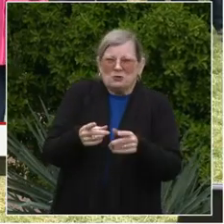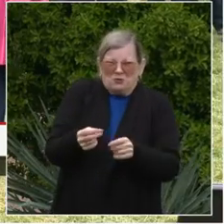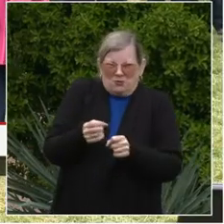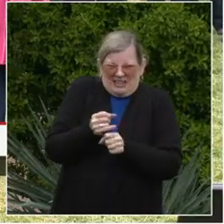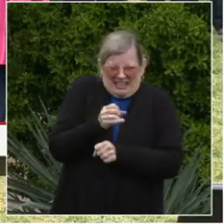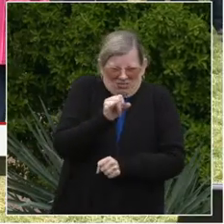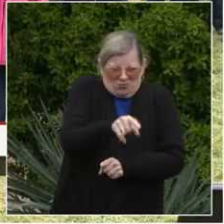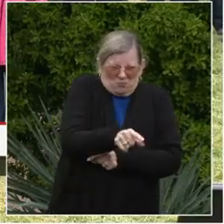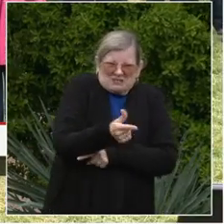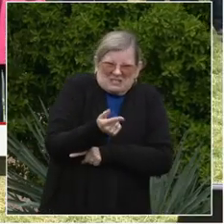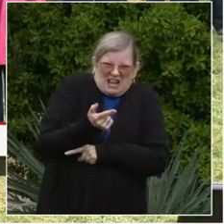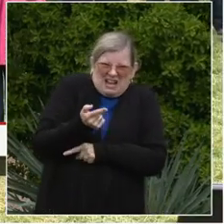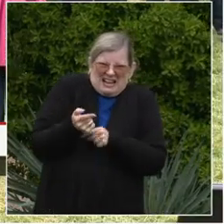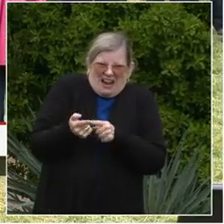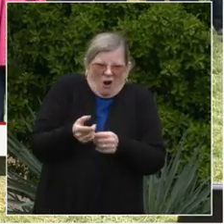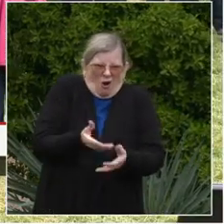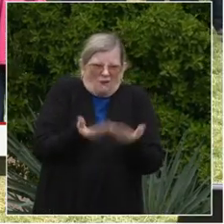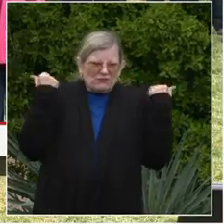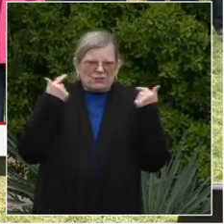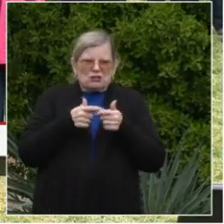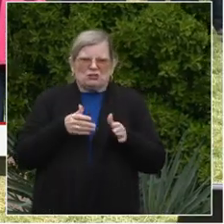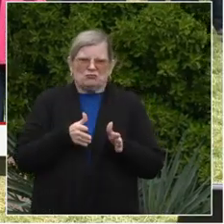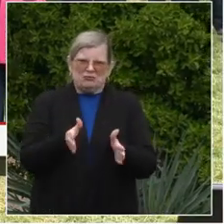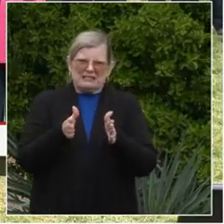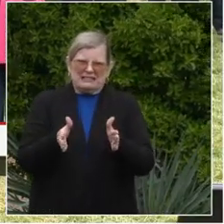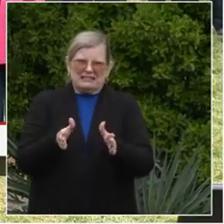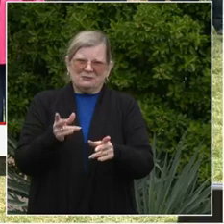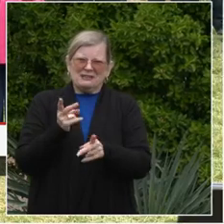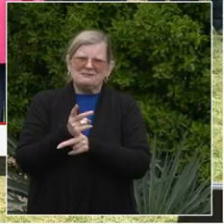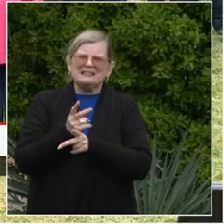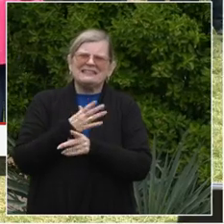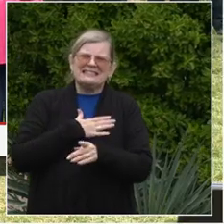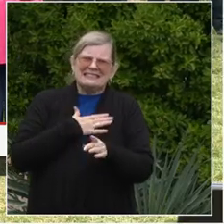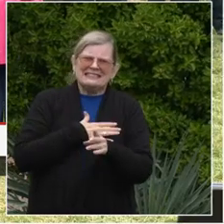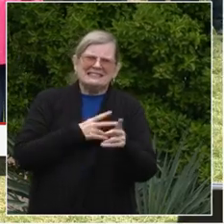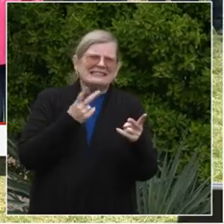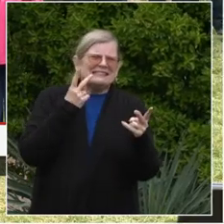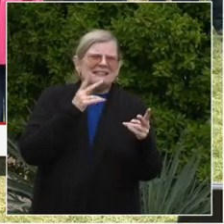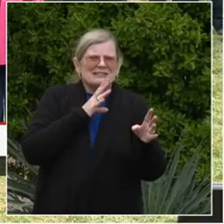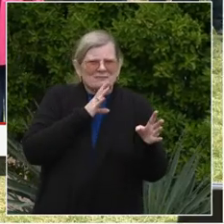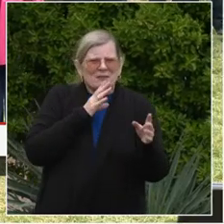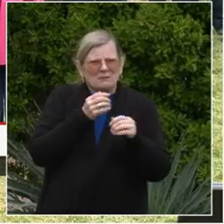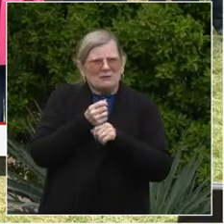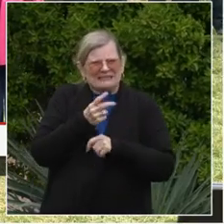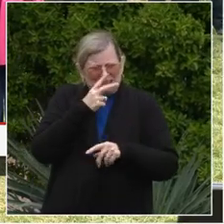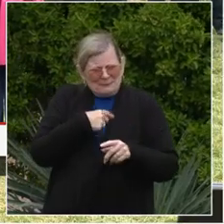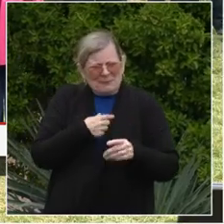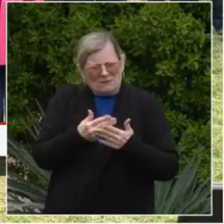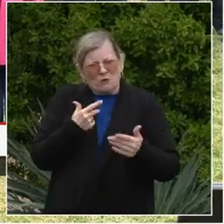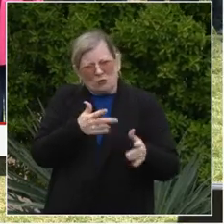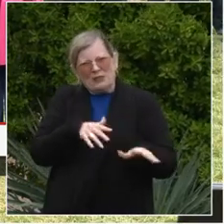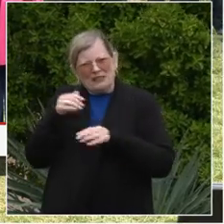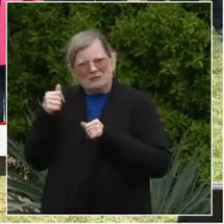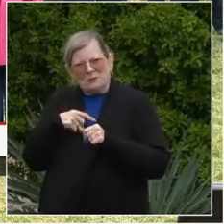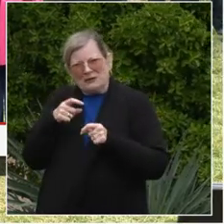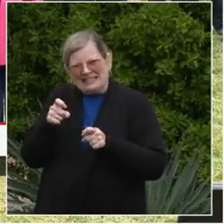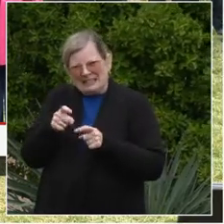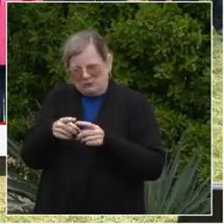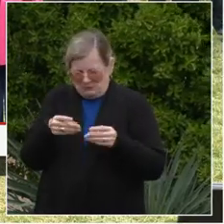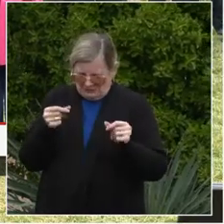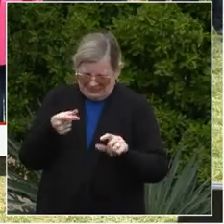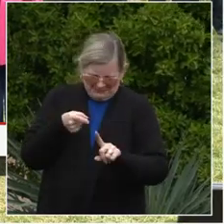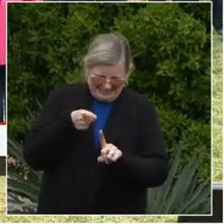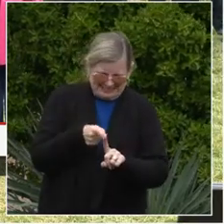you bringing those issues up. Please see the commander before you leave, sir. Those are issues that we need to get to the bottom of. I thank you for your